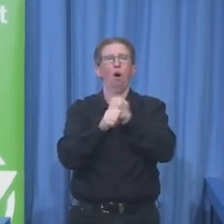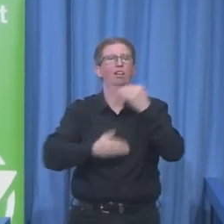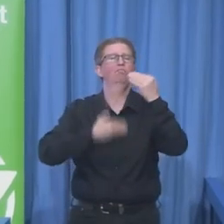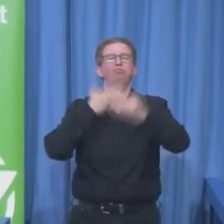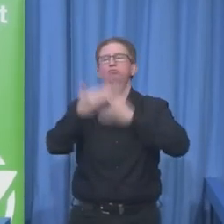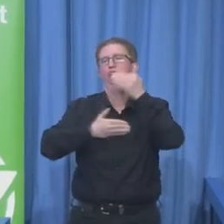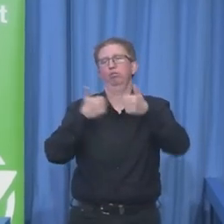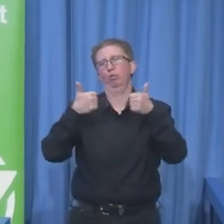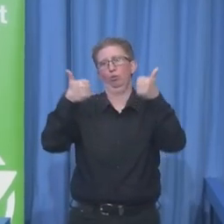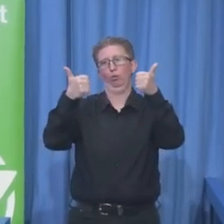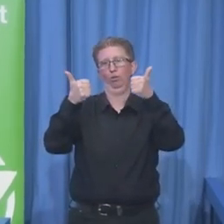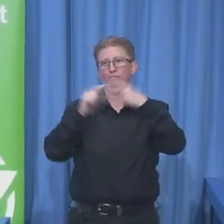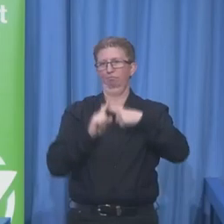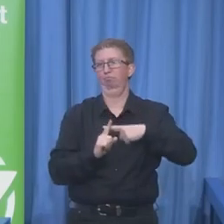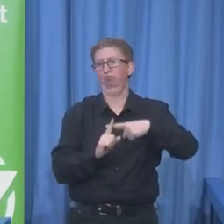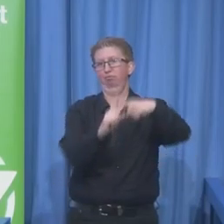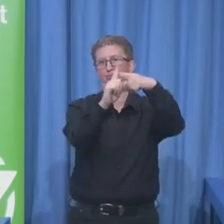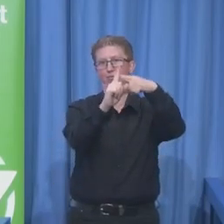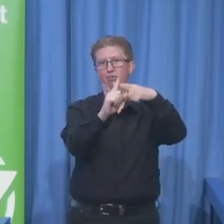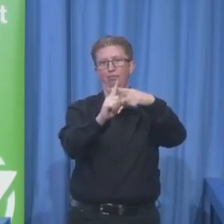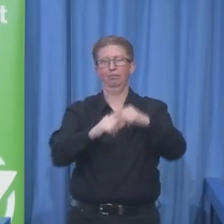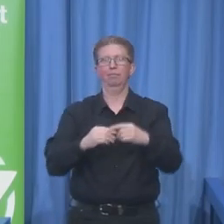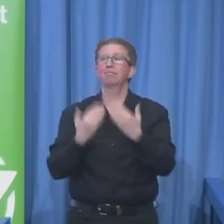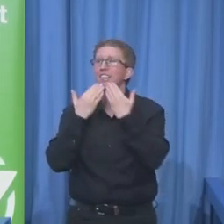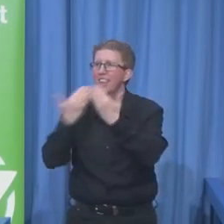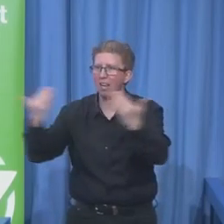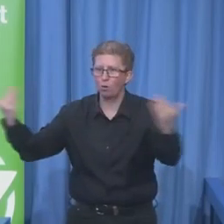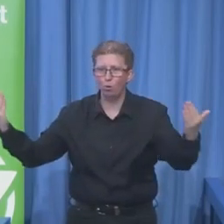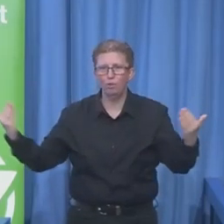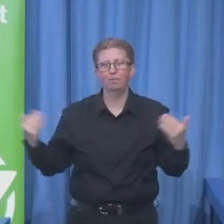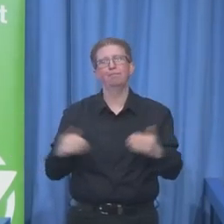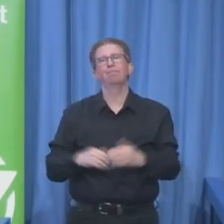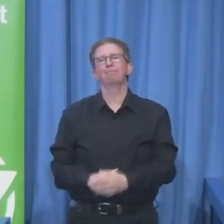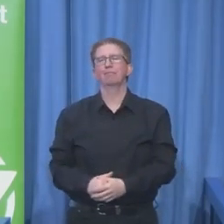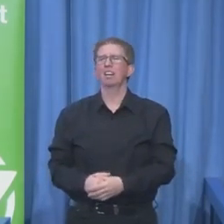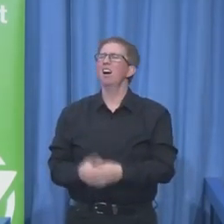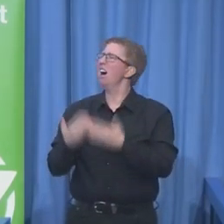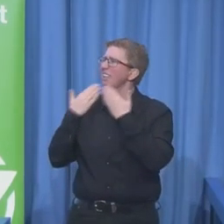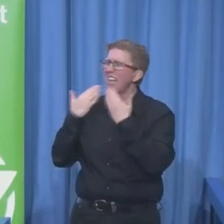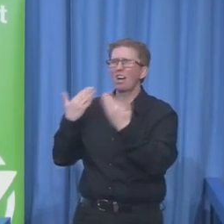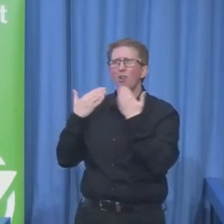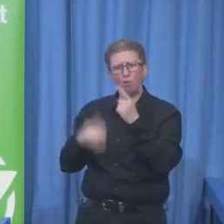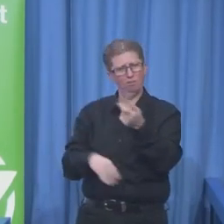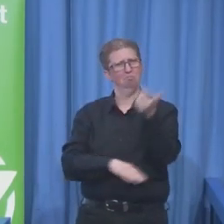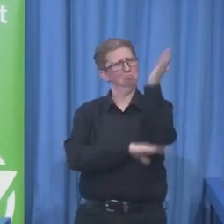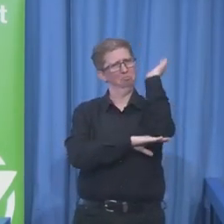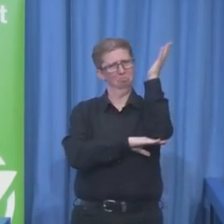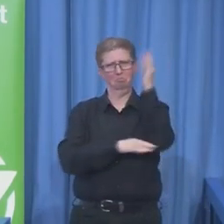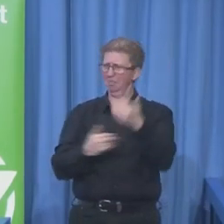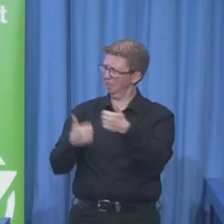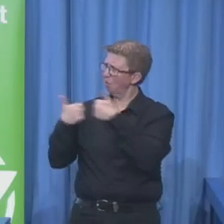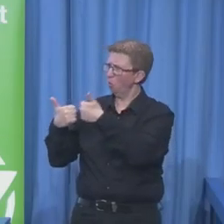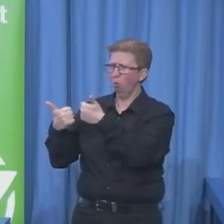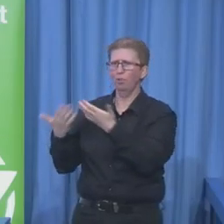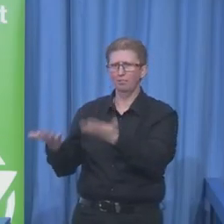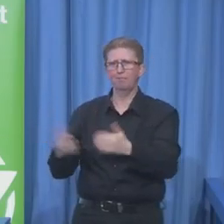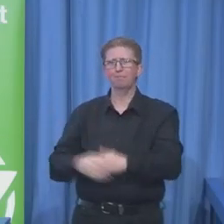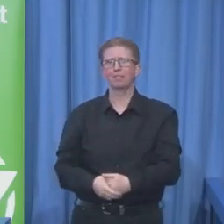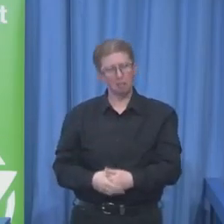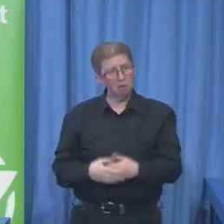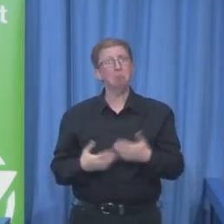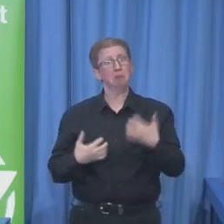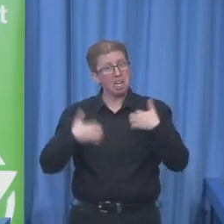Thank you, your English was very good. So, It was really an interesting